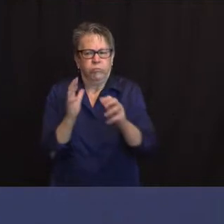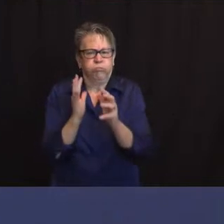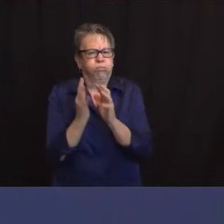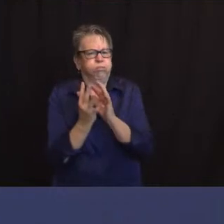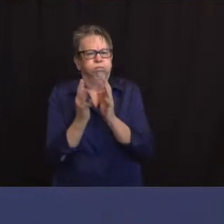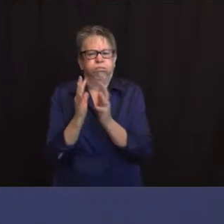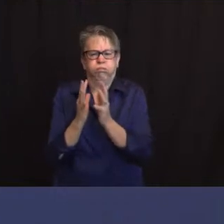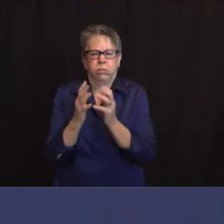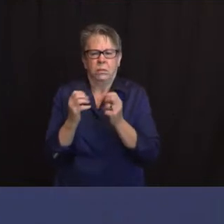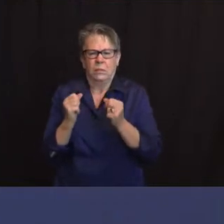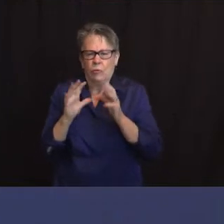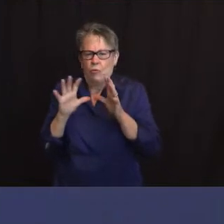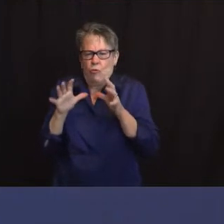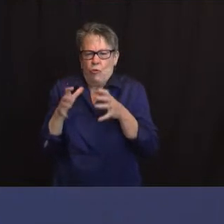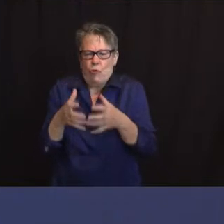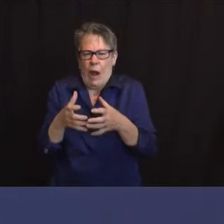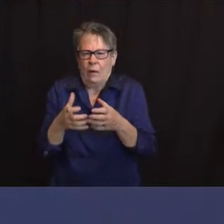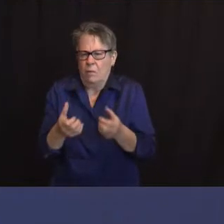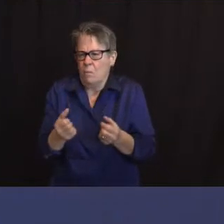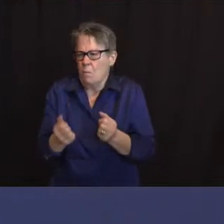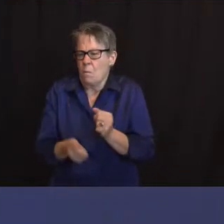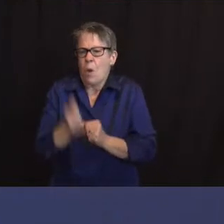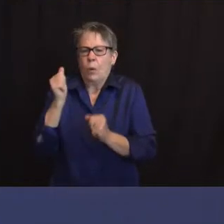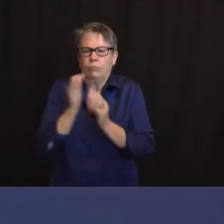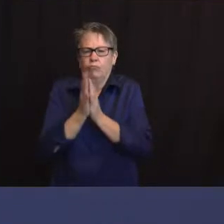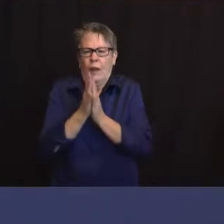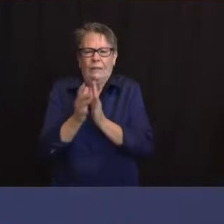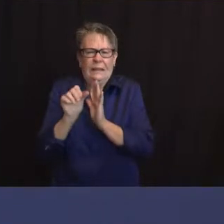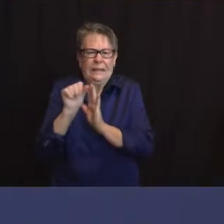We're a cold weather state in the winter. We're only now,